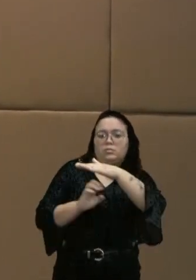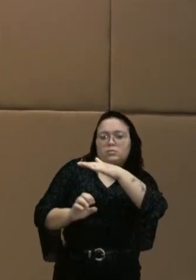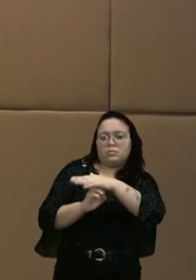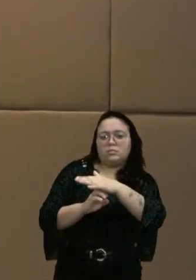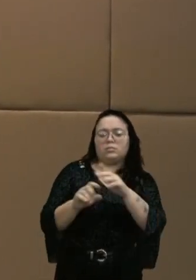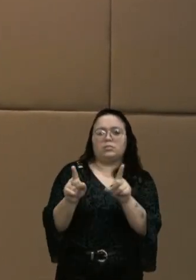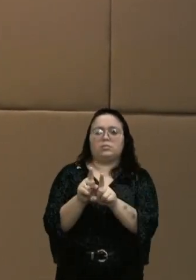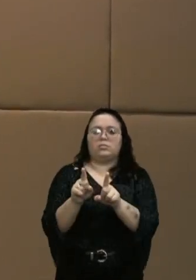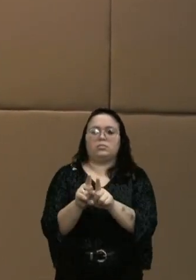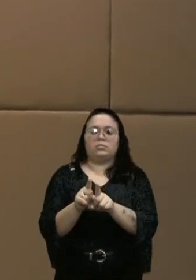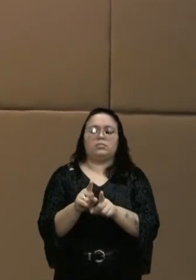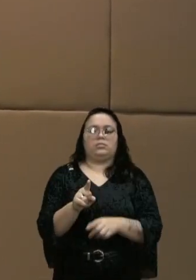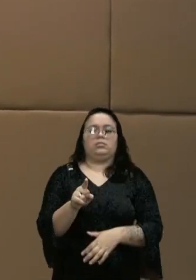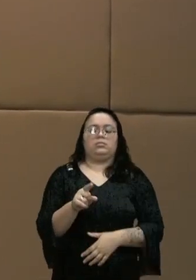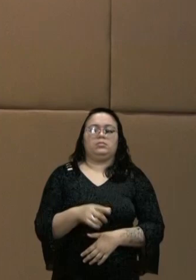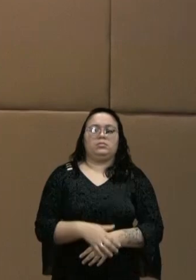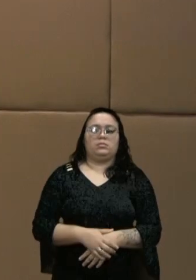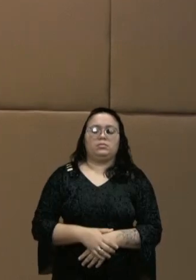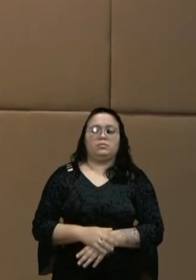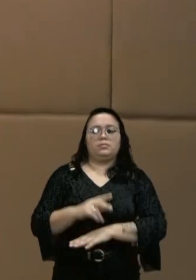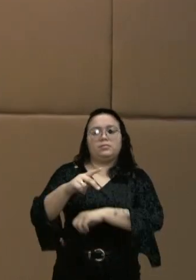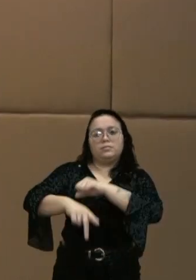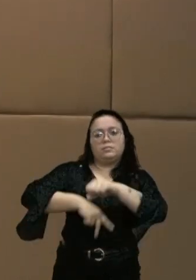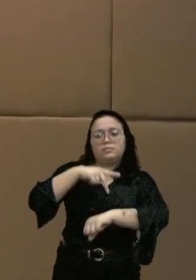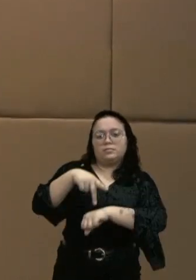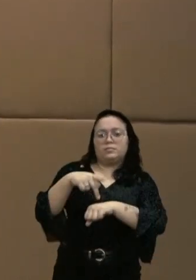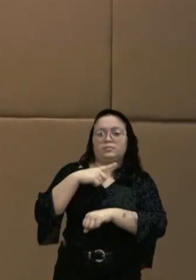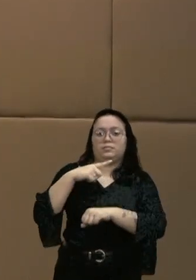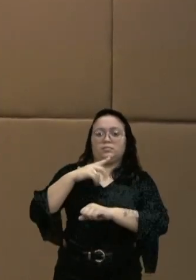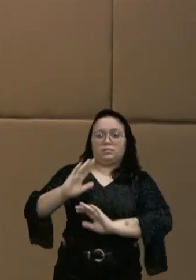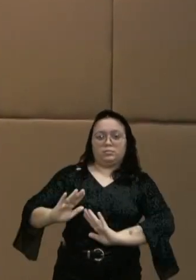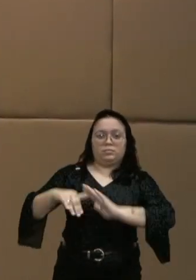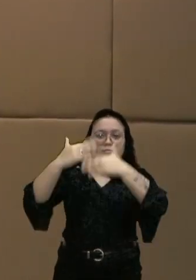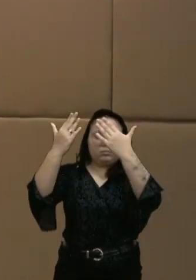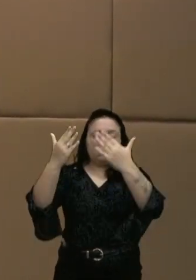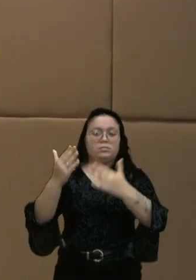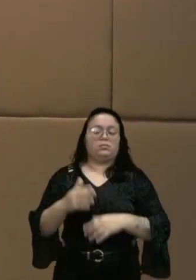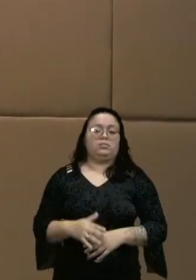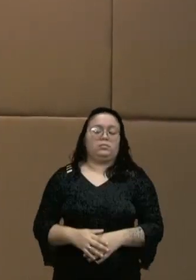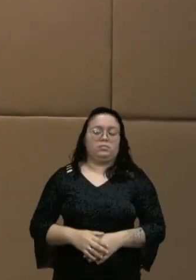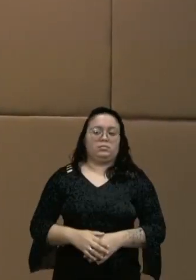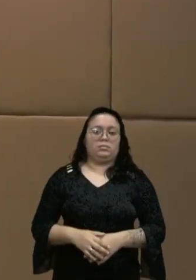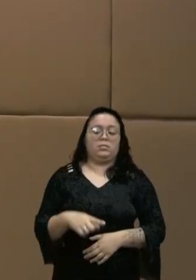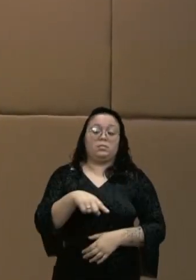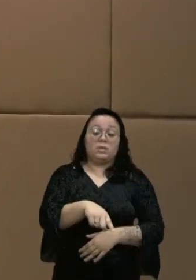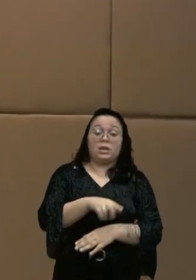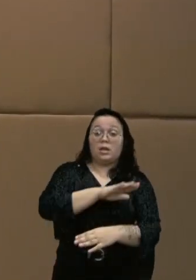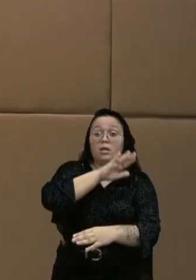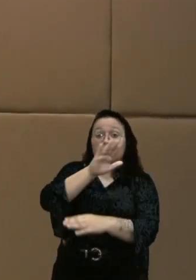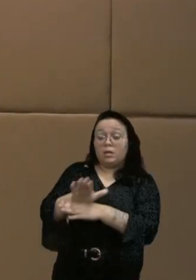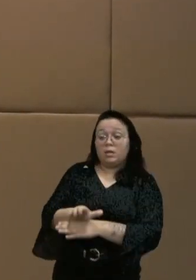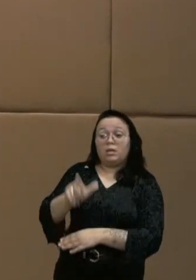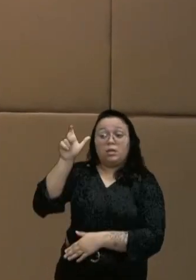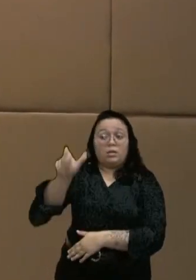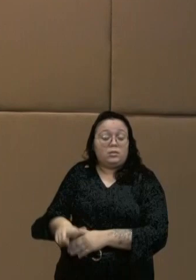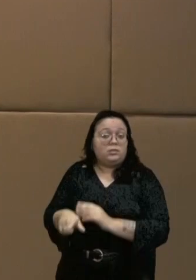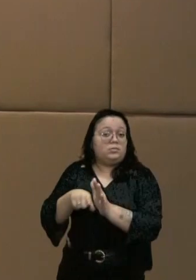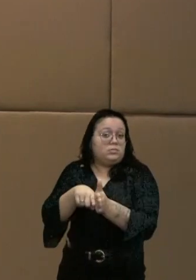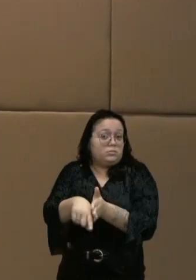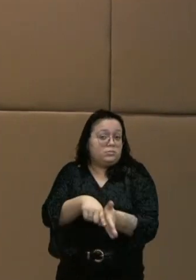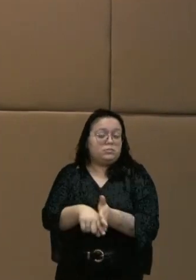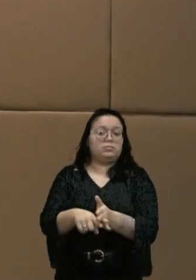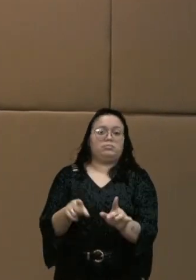for em- companies or países em countries, desenvolvimento, developing countries, ajudar eles to help them pesquisas,